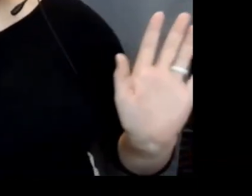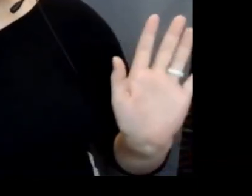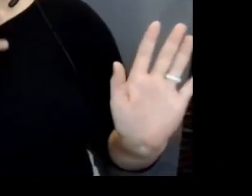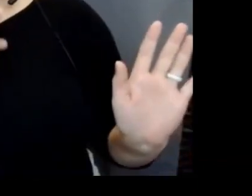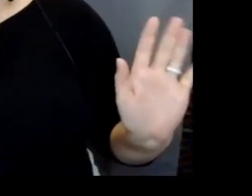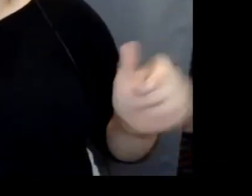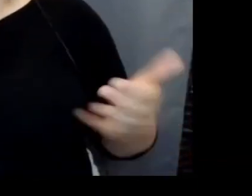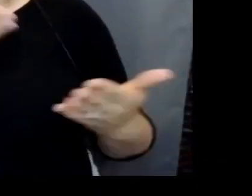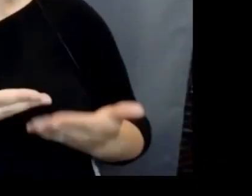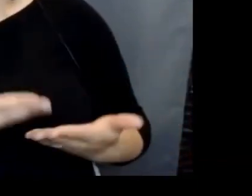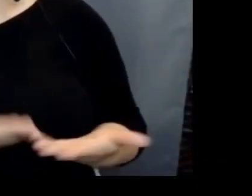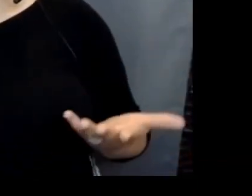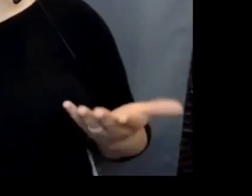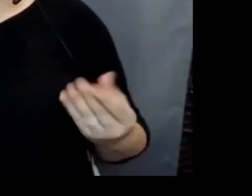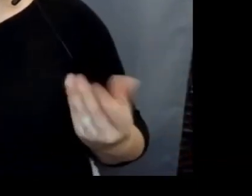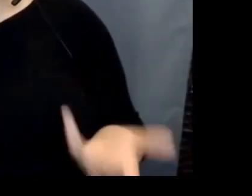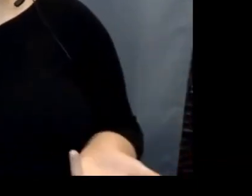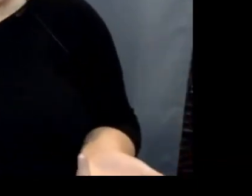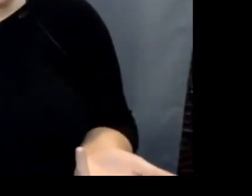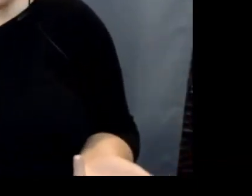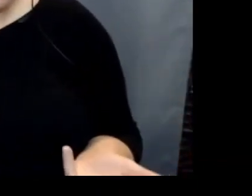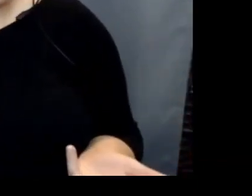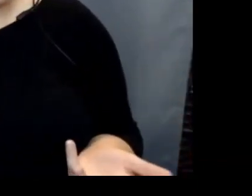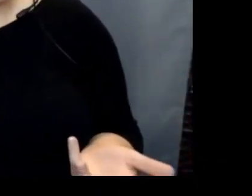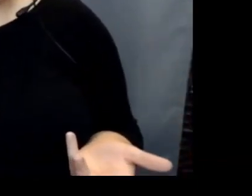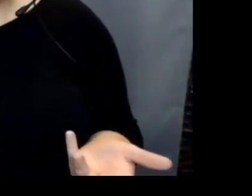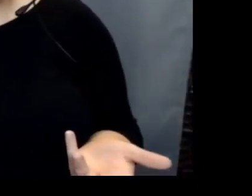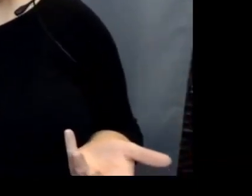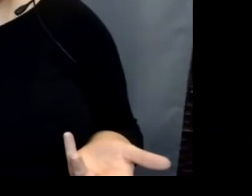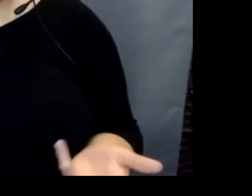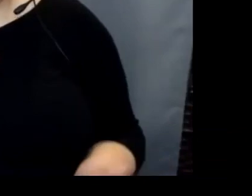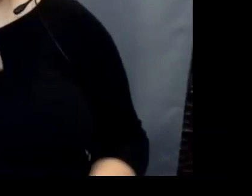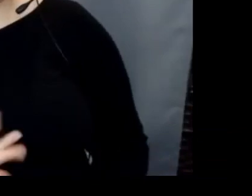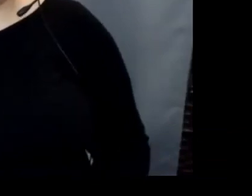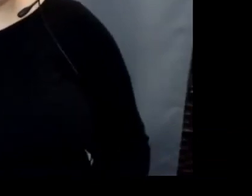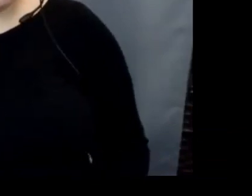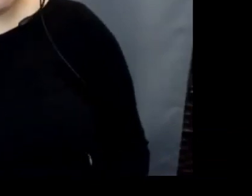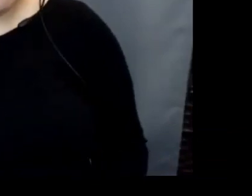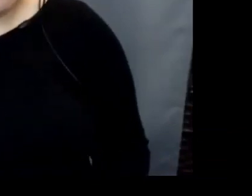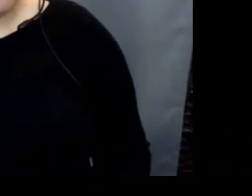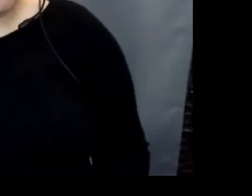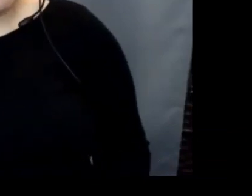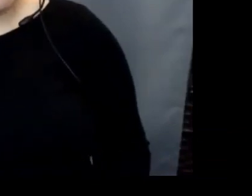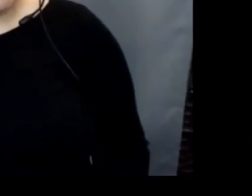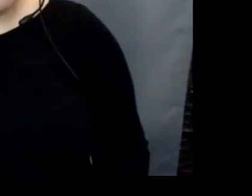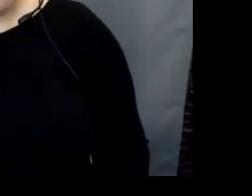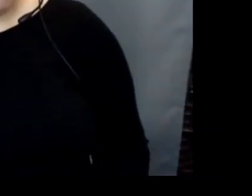verify the information that they're asking, then you should be okay to proceed.